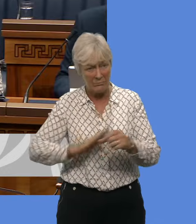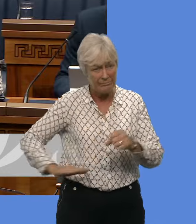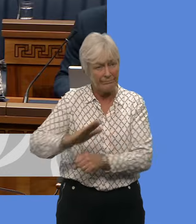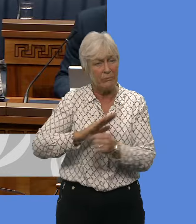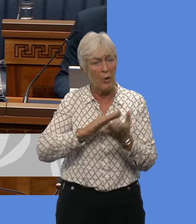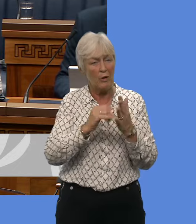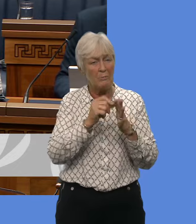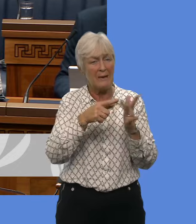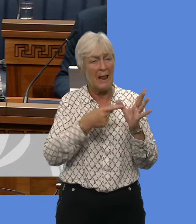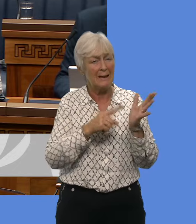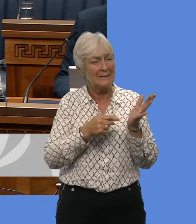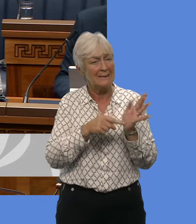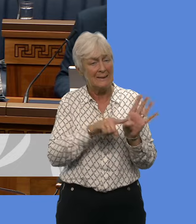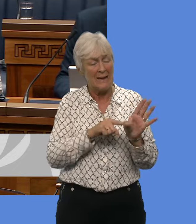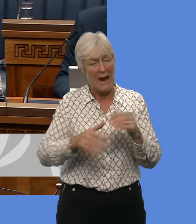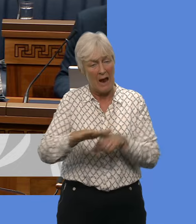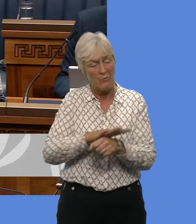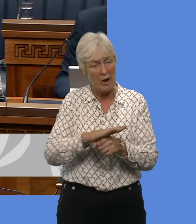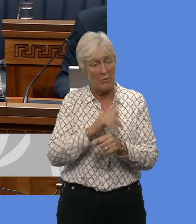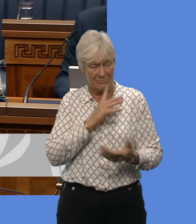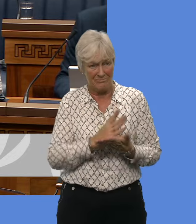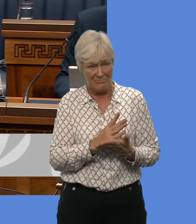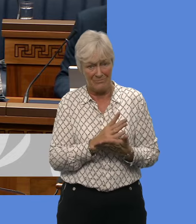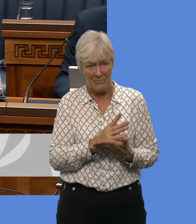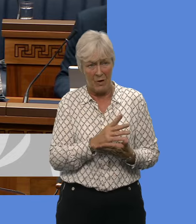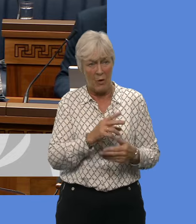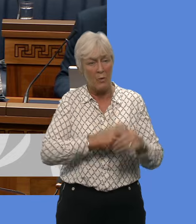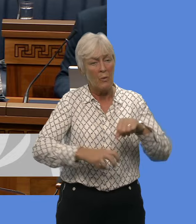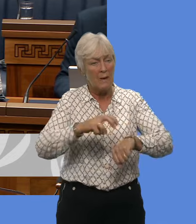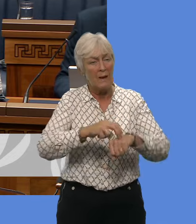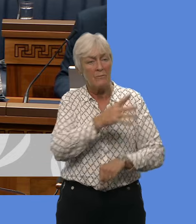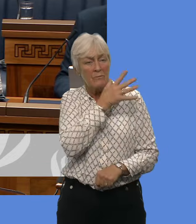absolutely essential. Northern Ireland farming